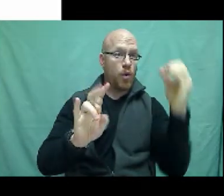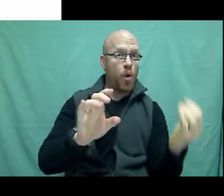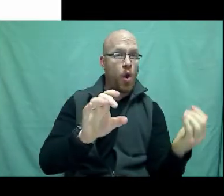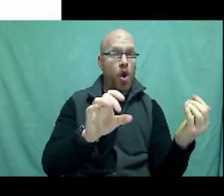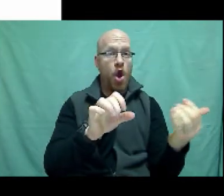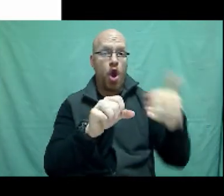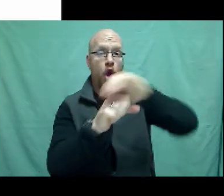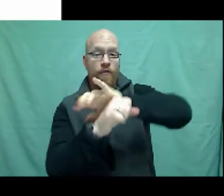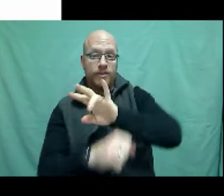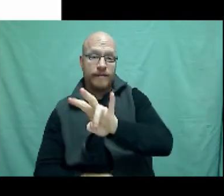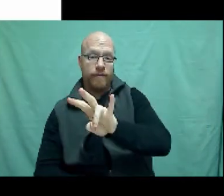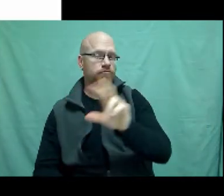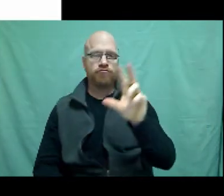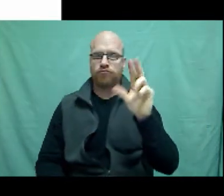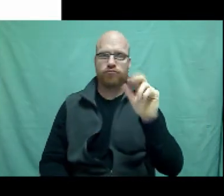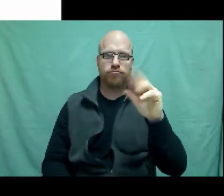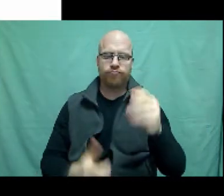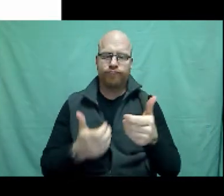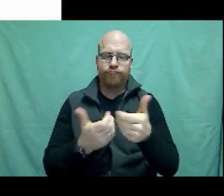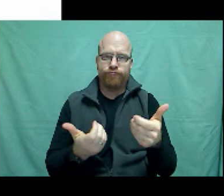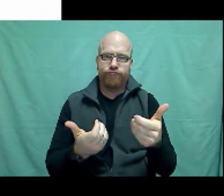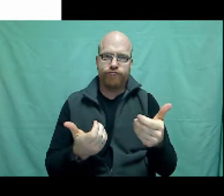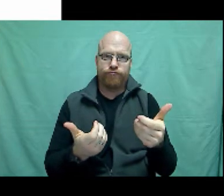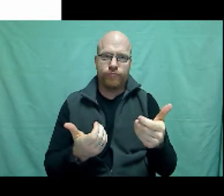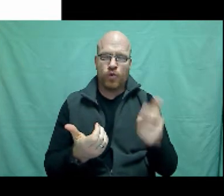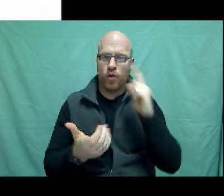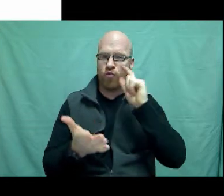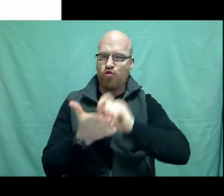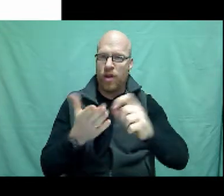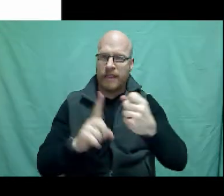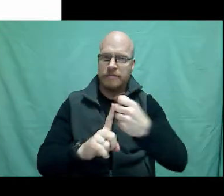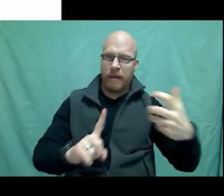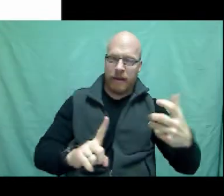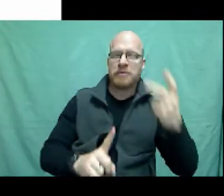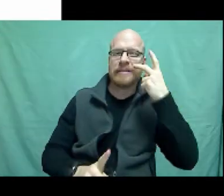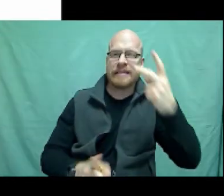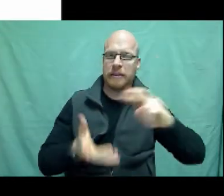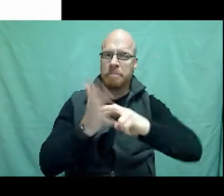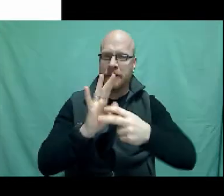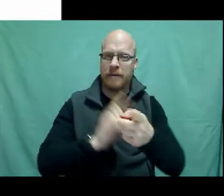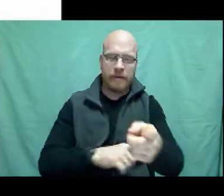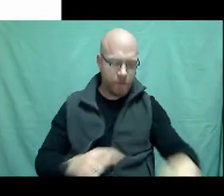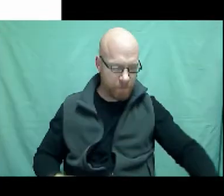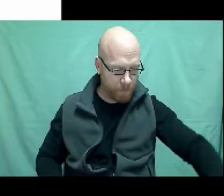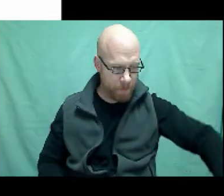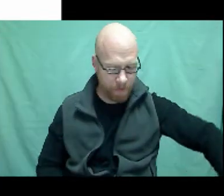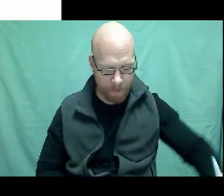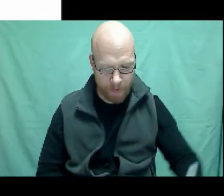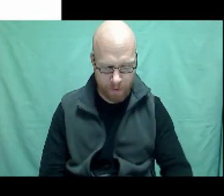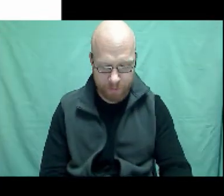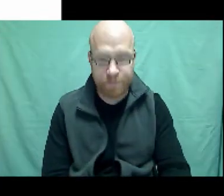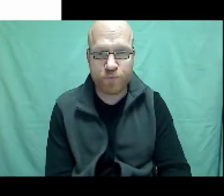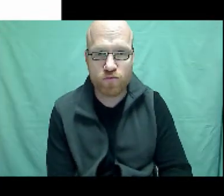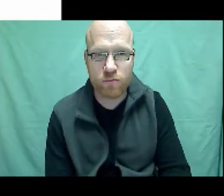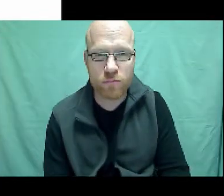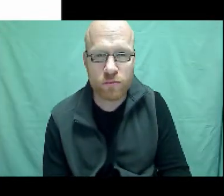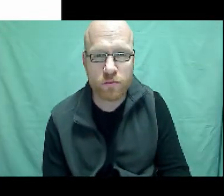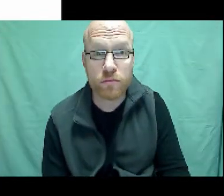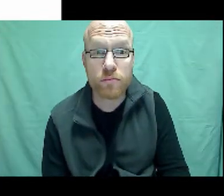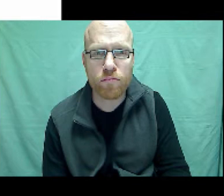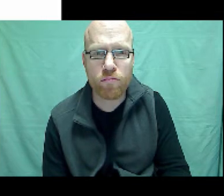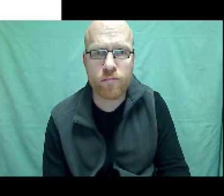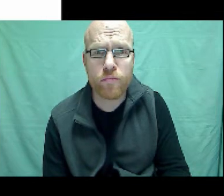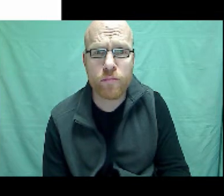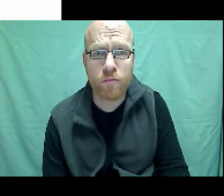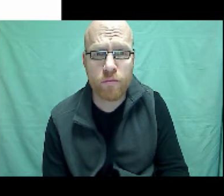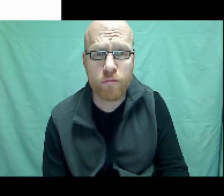x to the 0, 0 does not cover the 7, so to speak. They're separate. We'll see what I mean in a